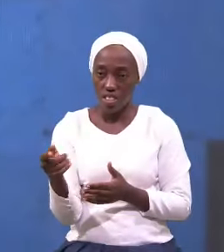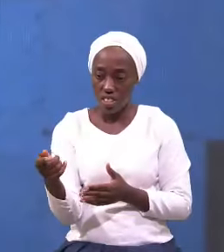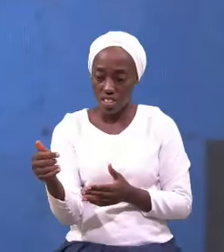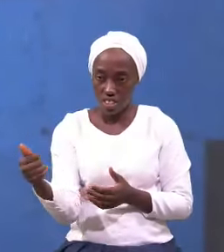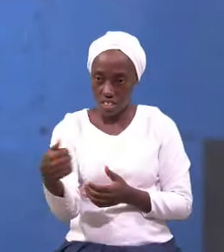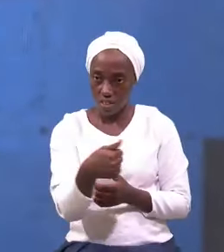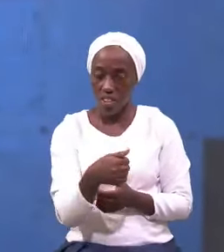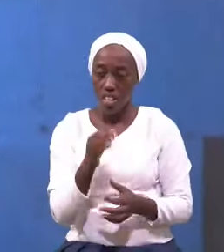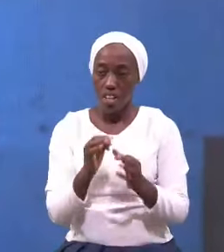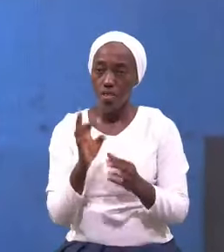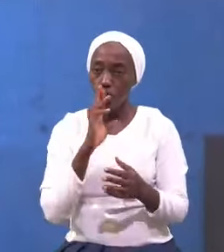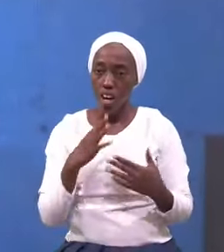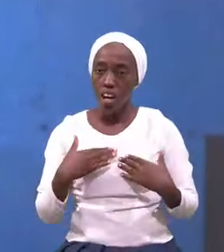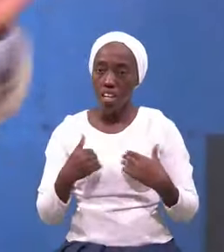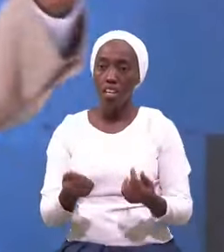healed, come.